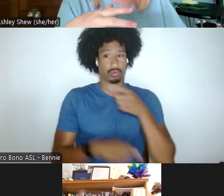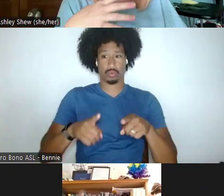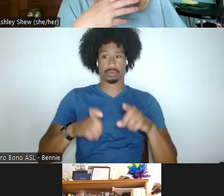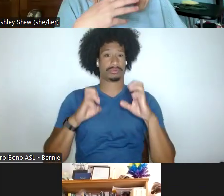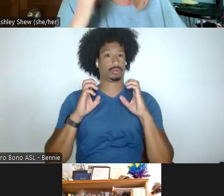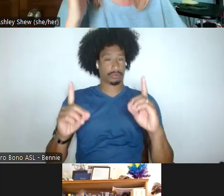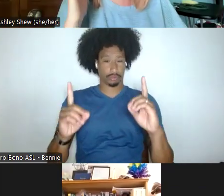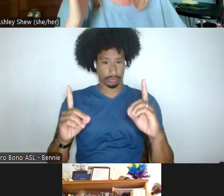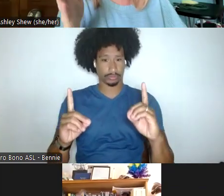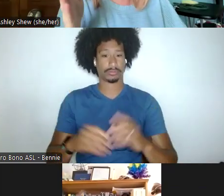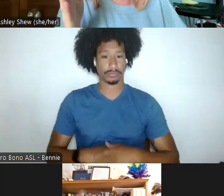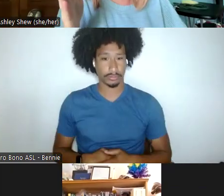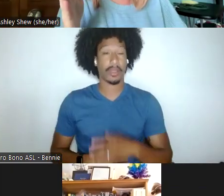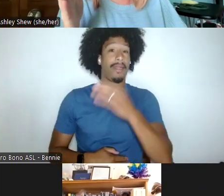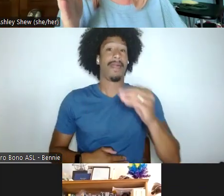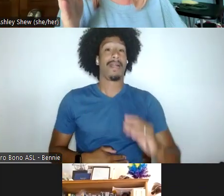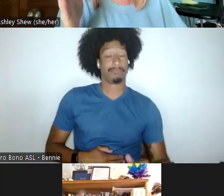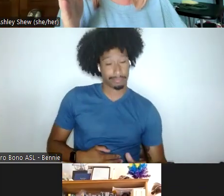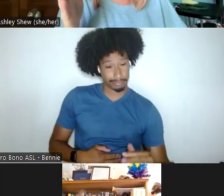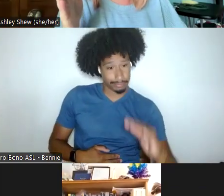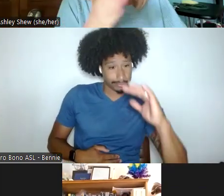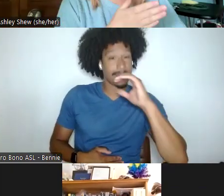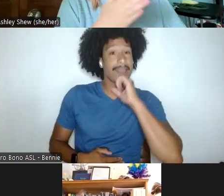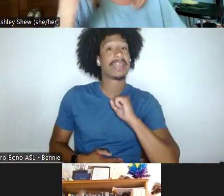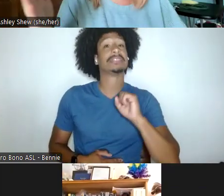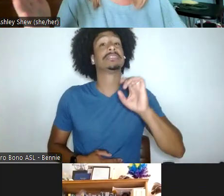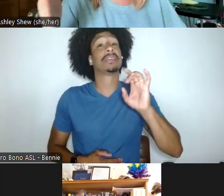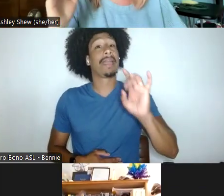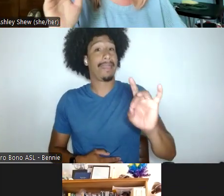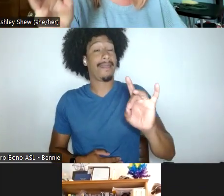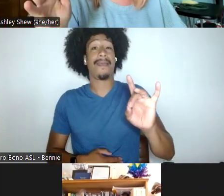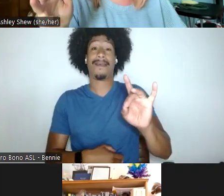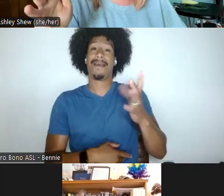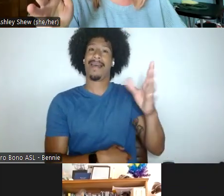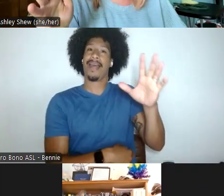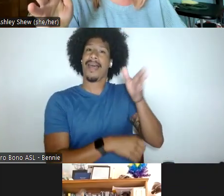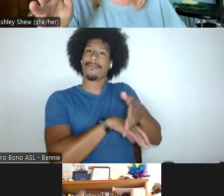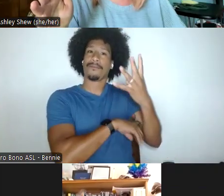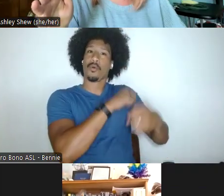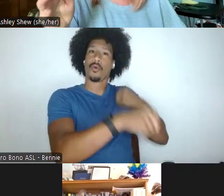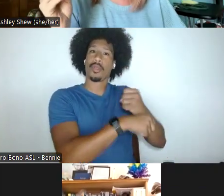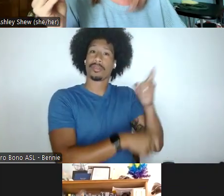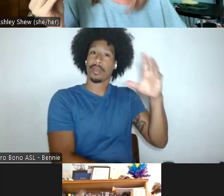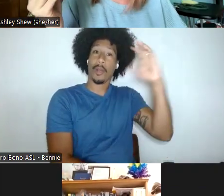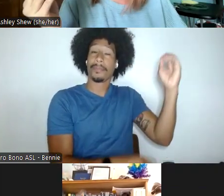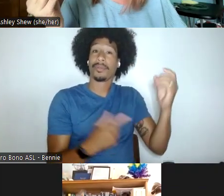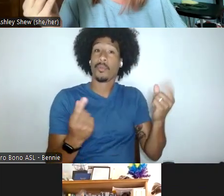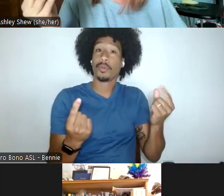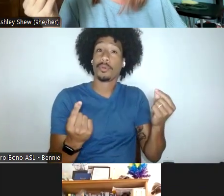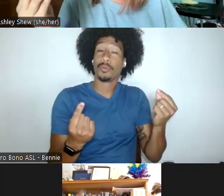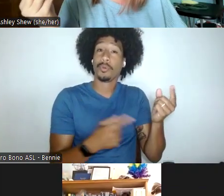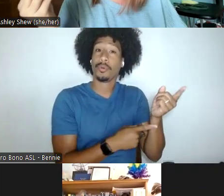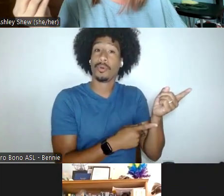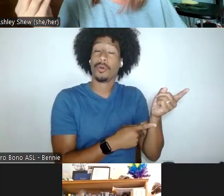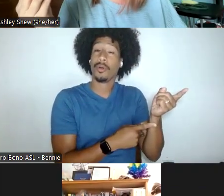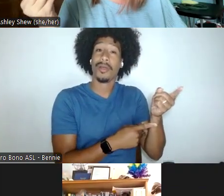way. And at age 8, in fact, this company, so after 4 years, this company decided that this line